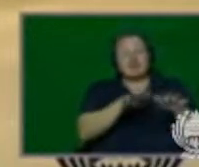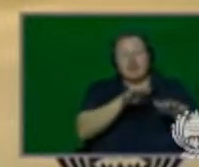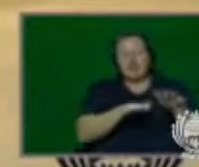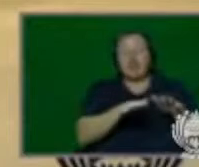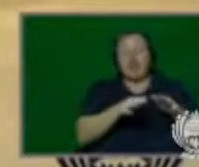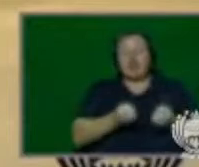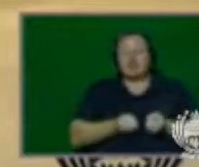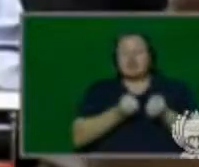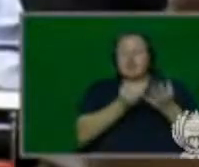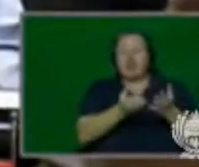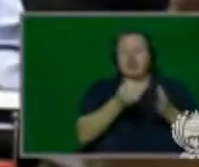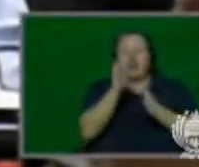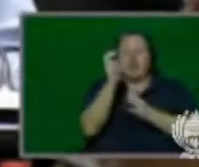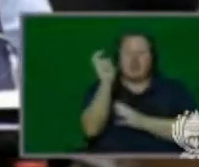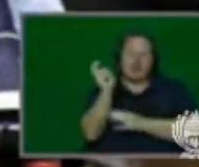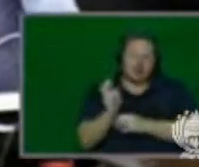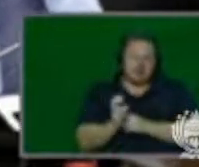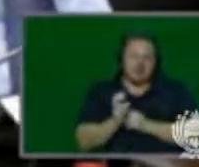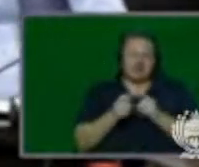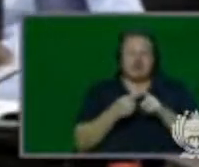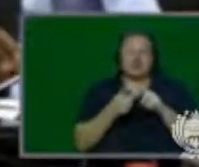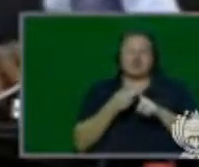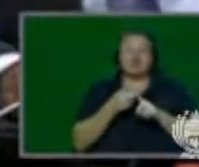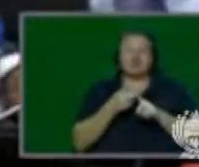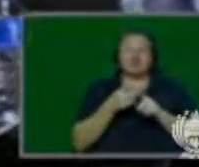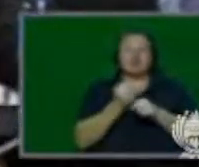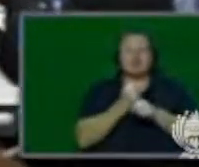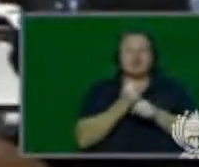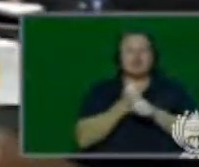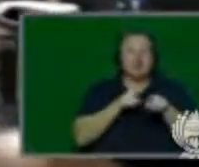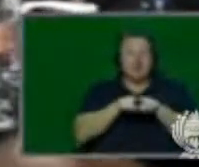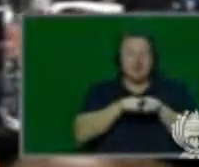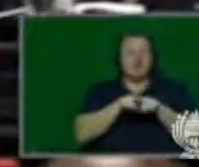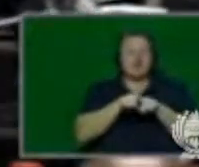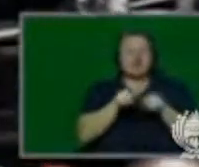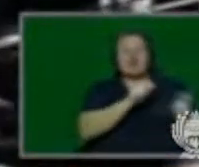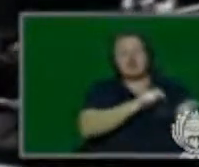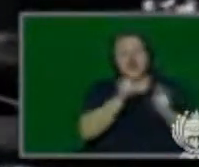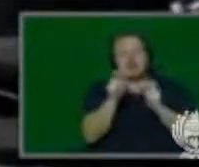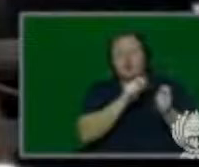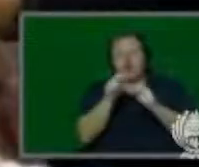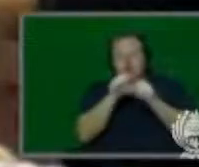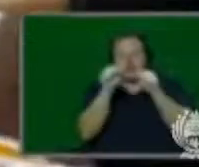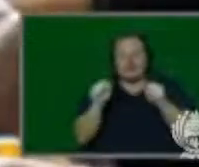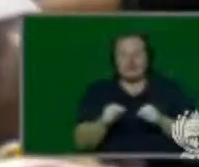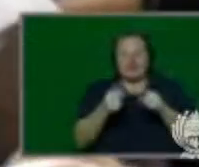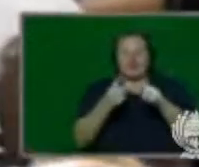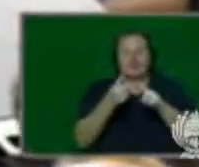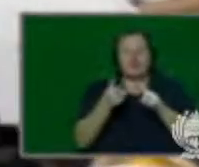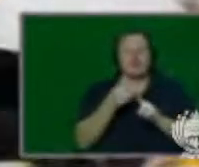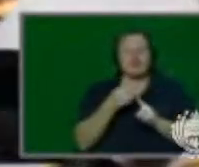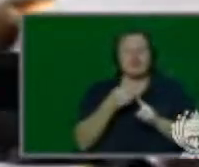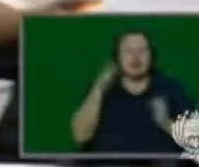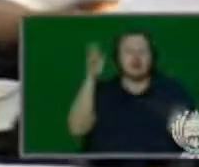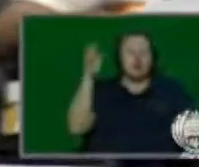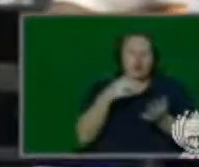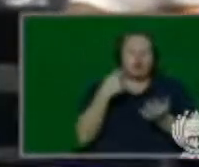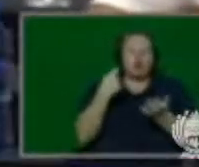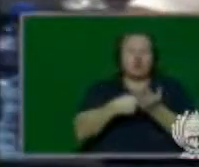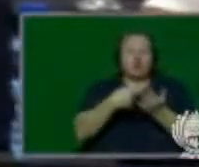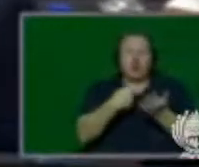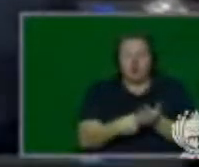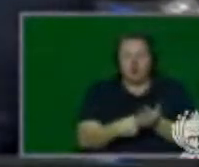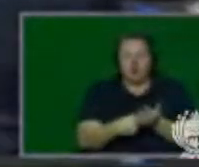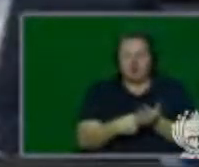electricity, create a competitive and efficient freight logistics system, reduce the cost of and